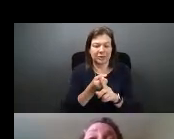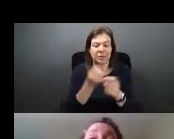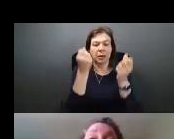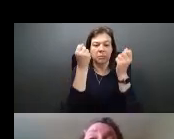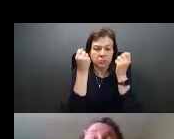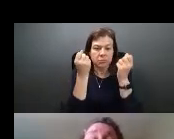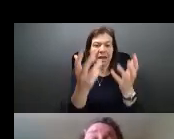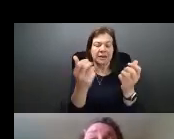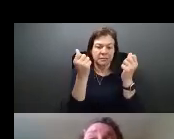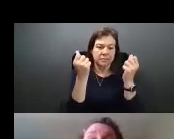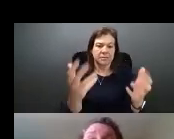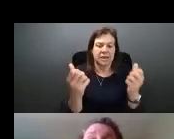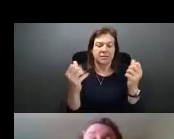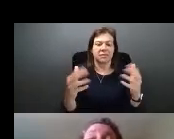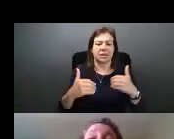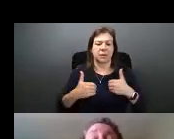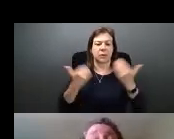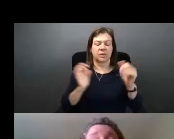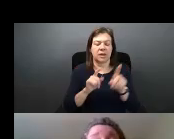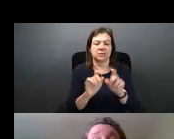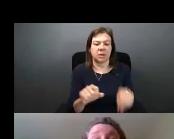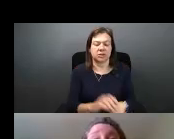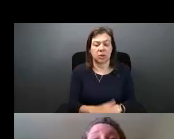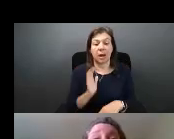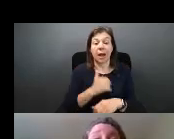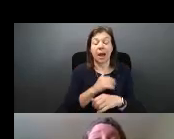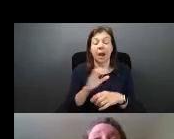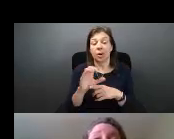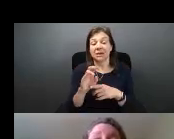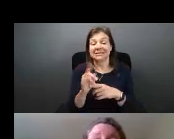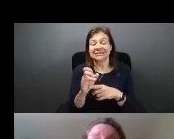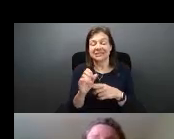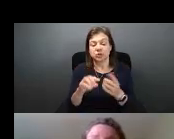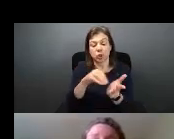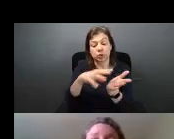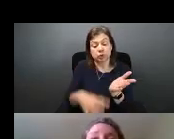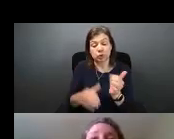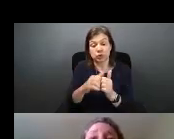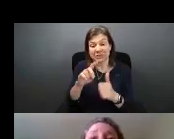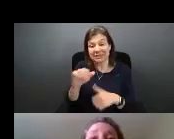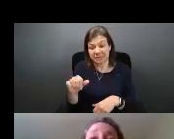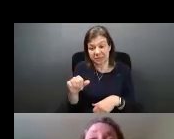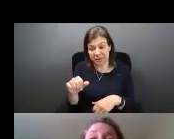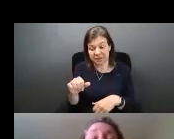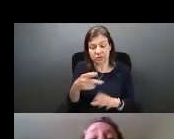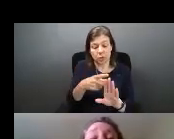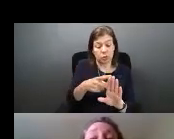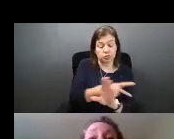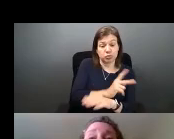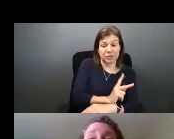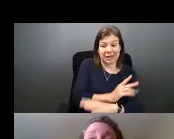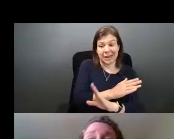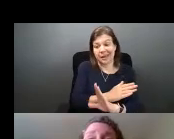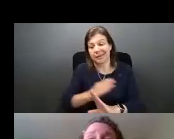of our constituents as possible. Our constituents are students with disabilities, pre-kindergarten through